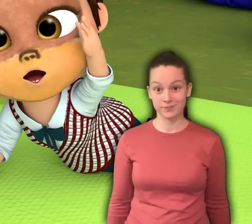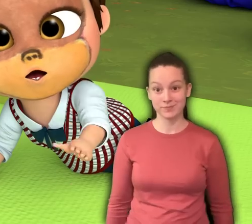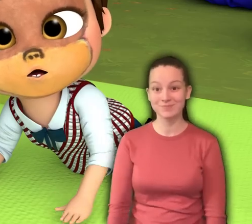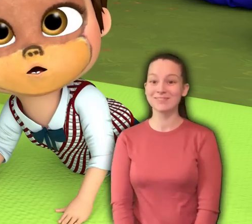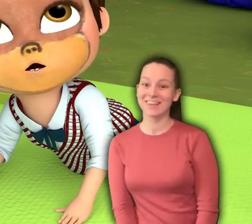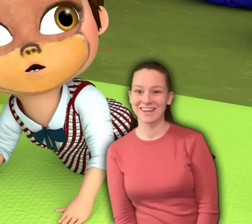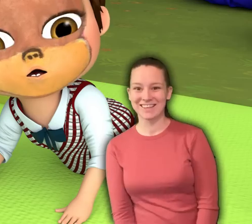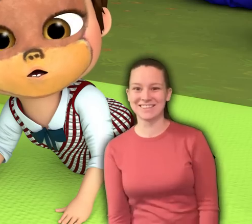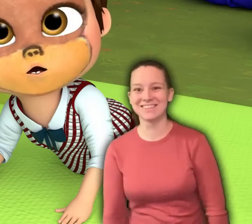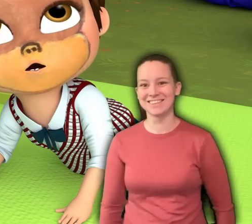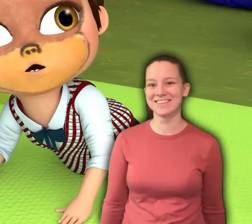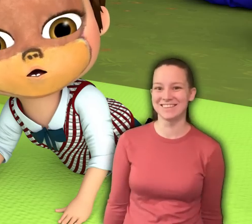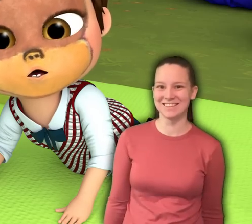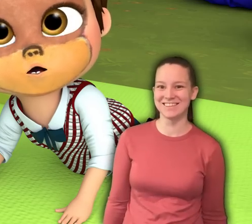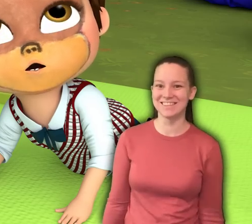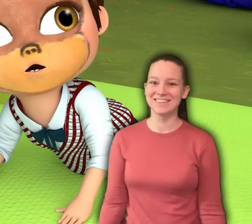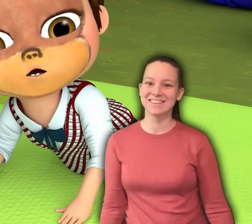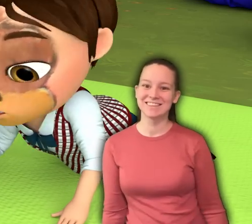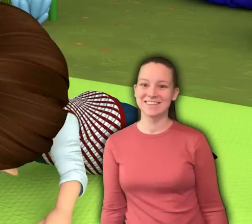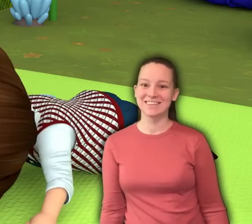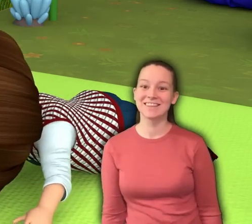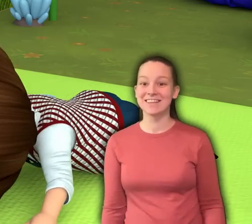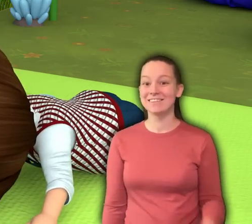bed foreign